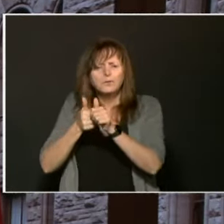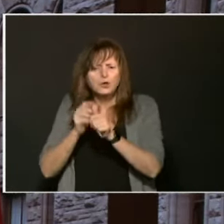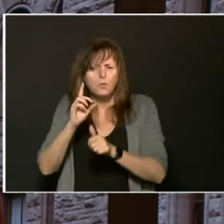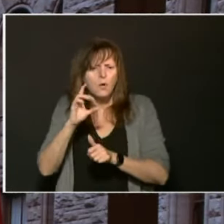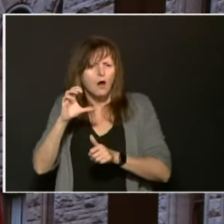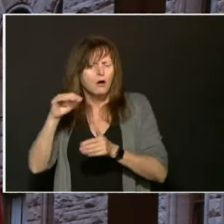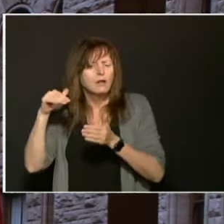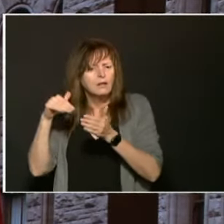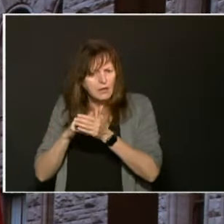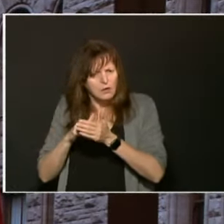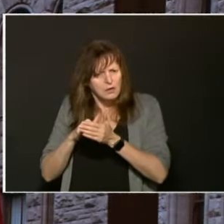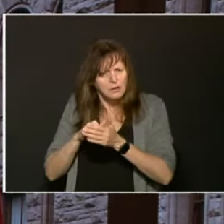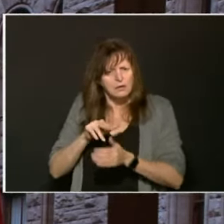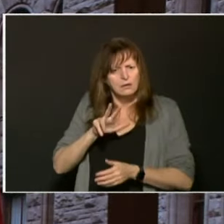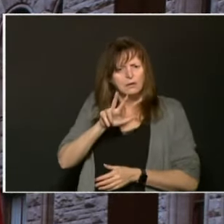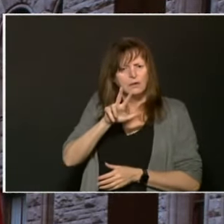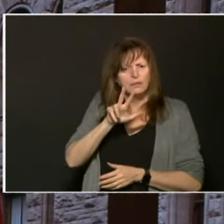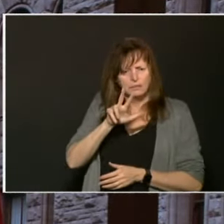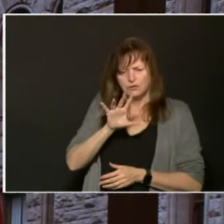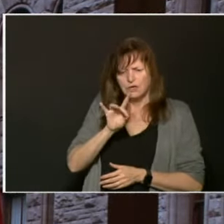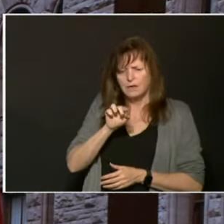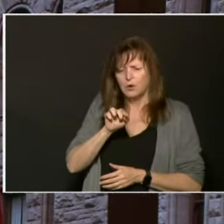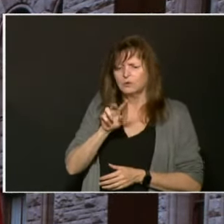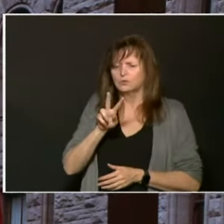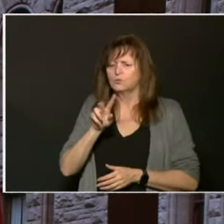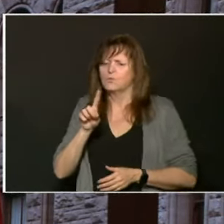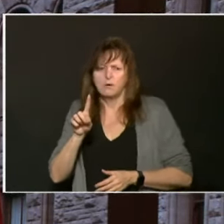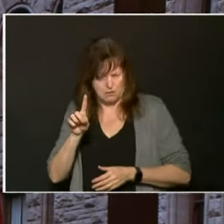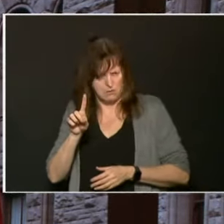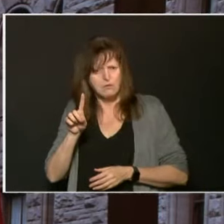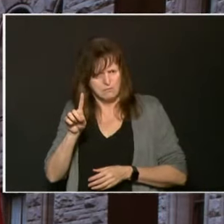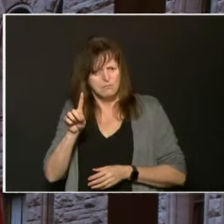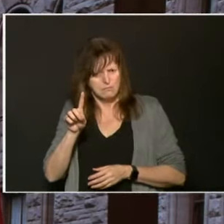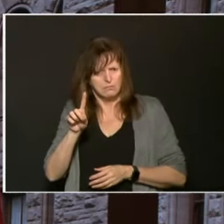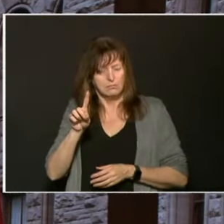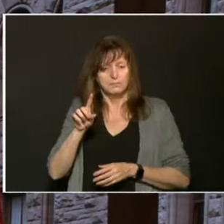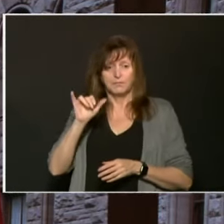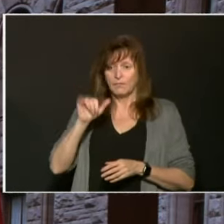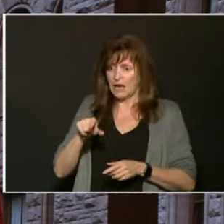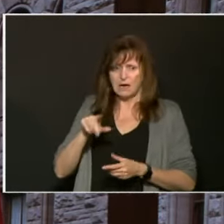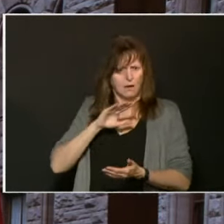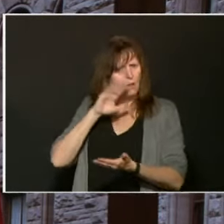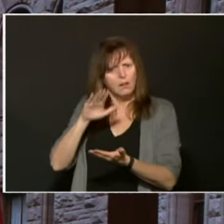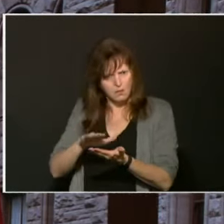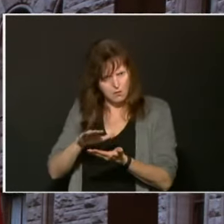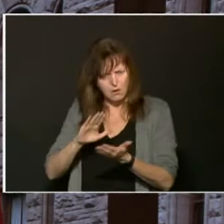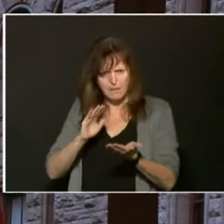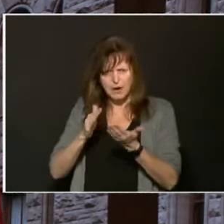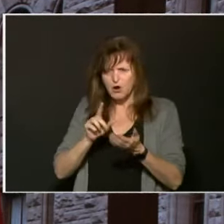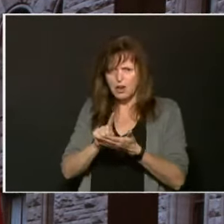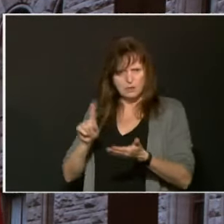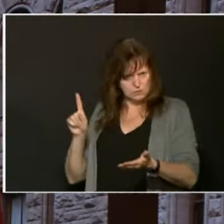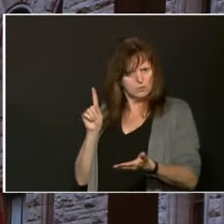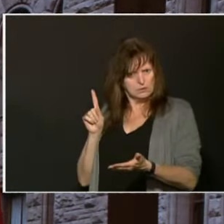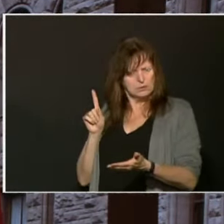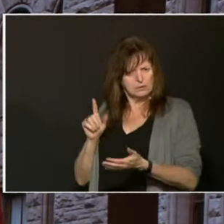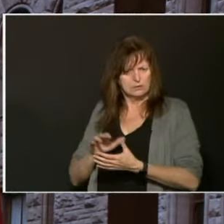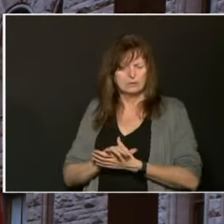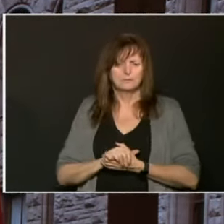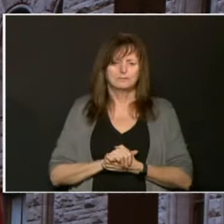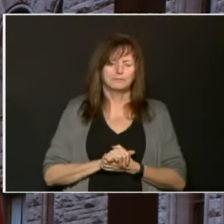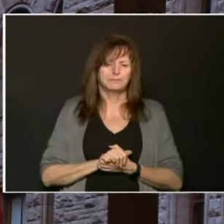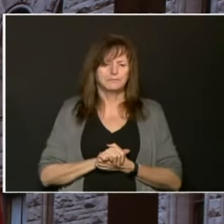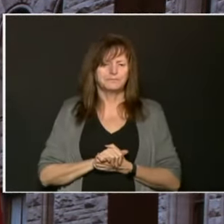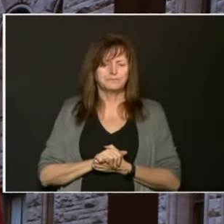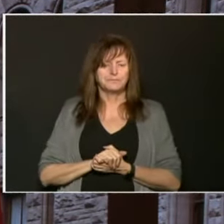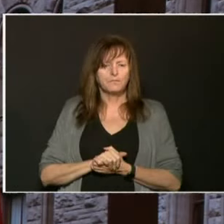is down about 32% from last week's data. We do continue, as Dr. Brown